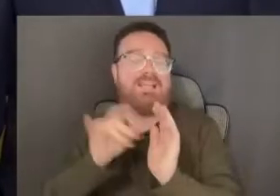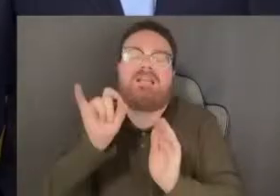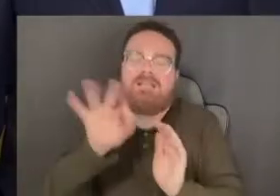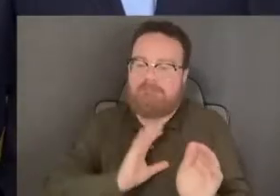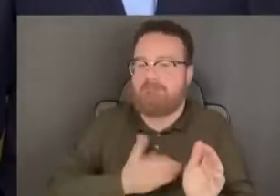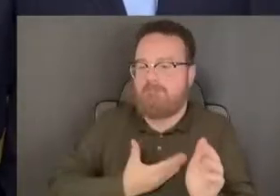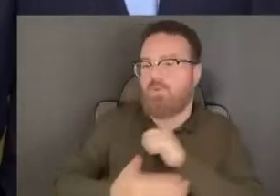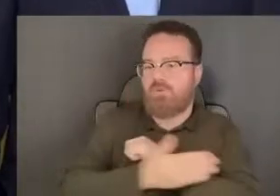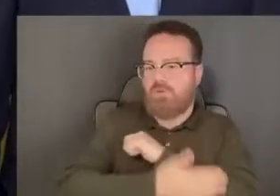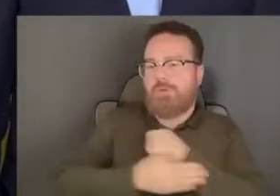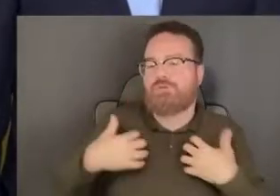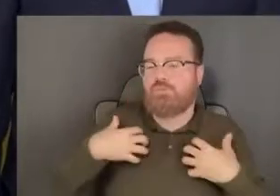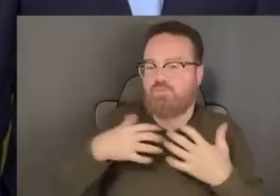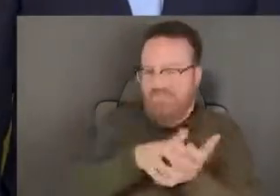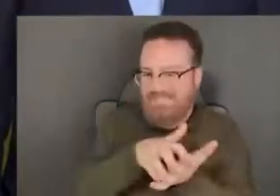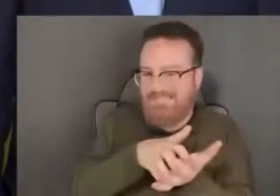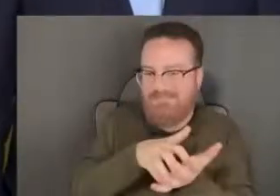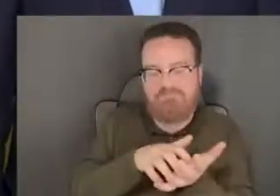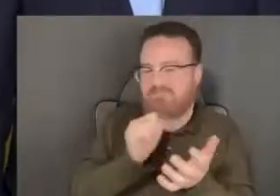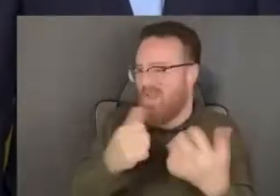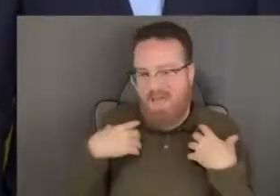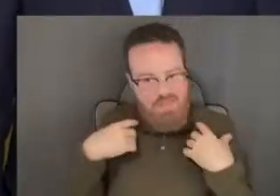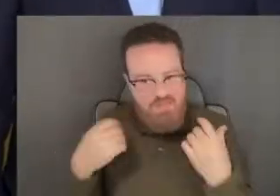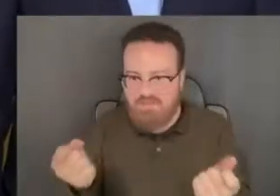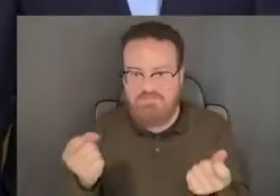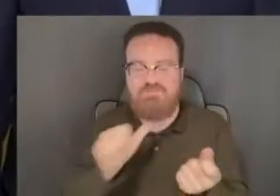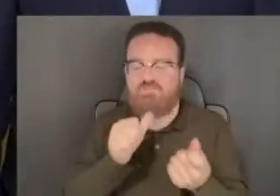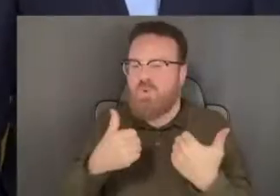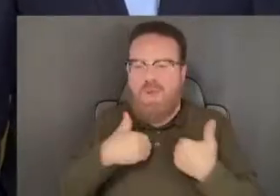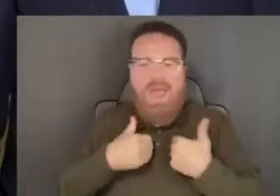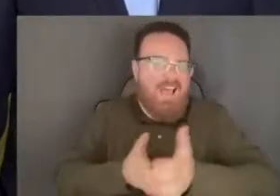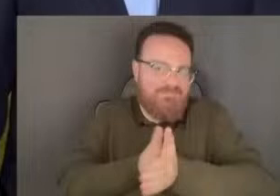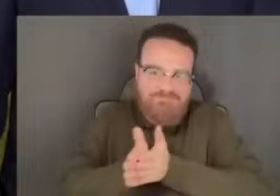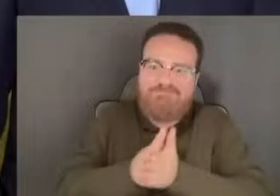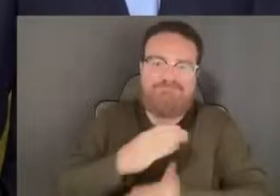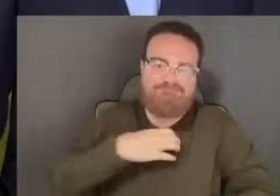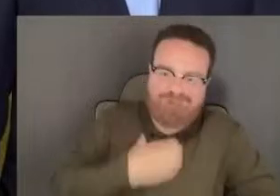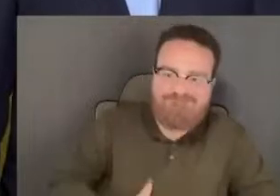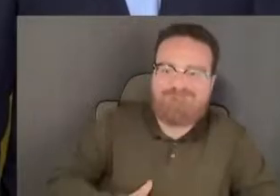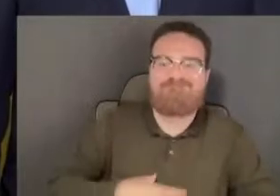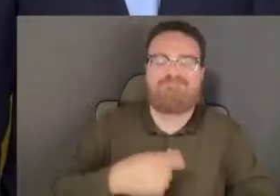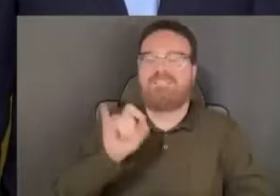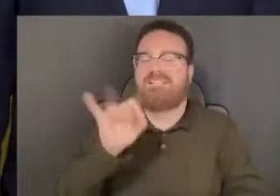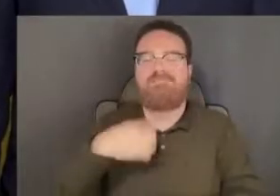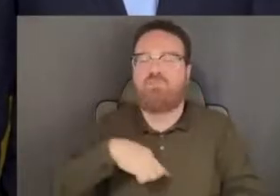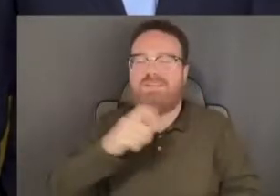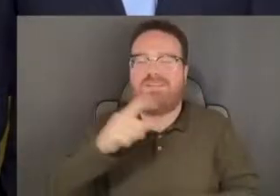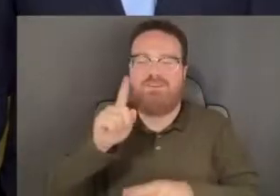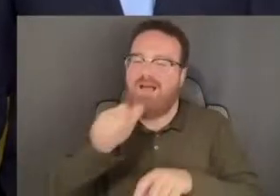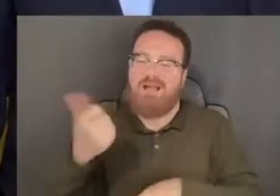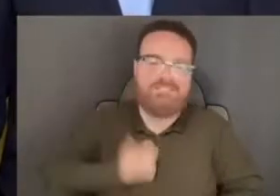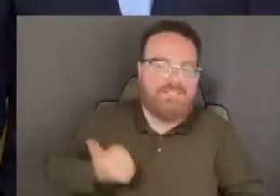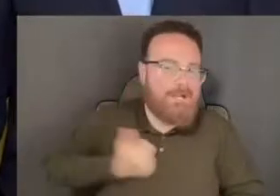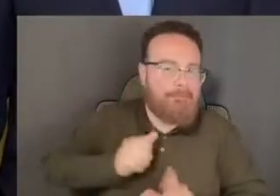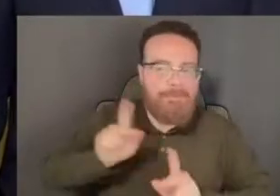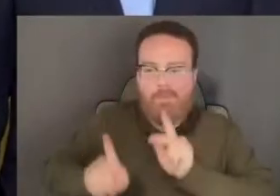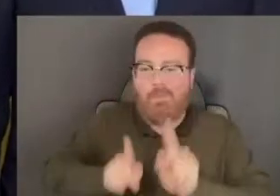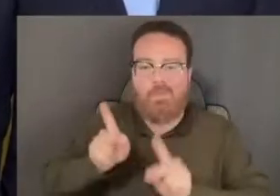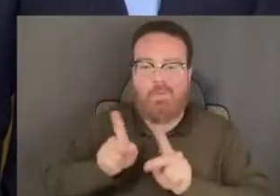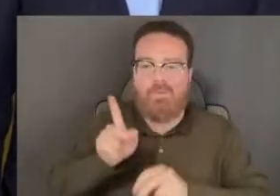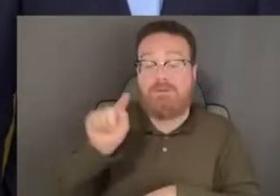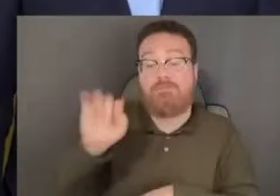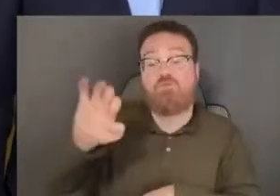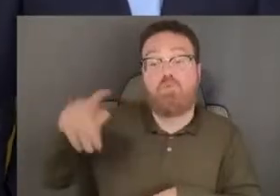not healthy, if we don't have vigor, if we're not a robust people. He says that he's going to restore the